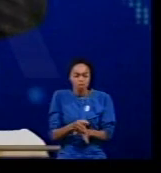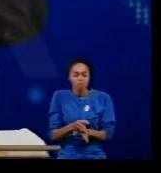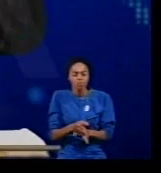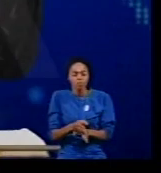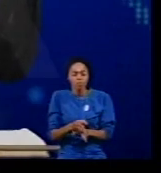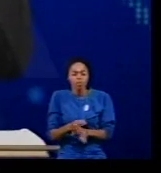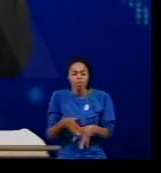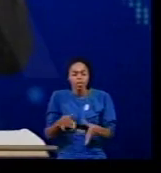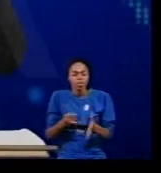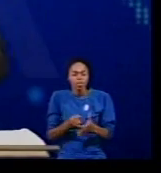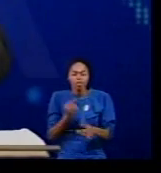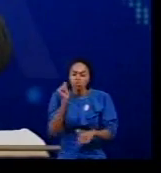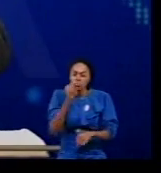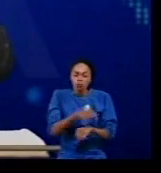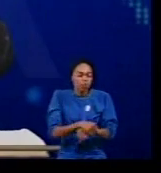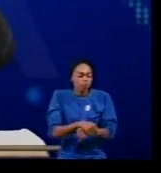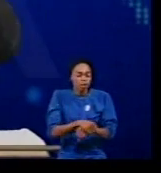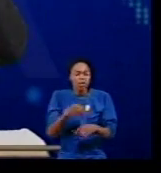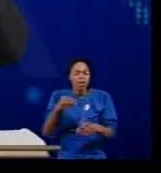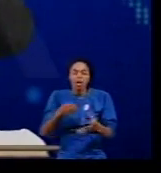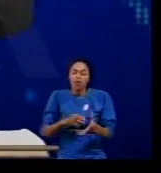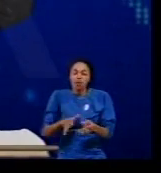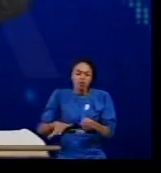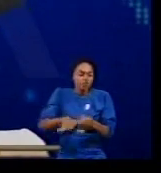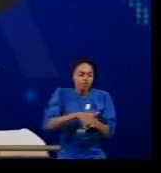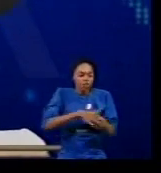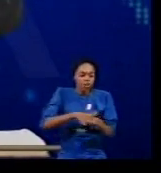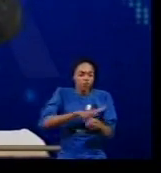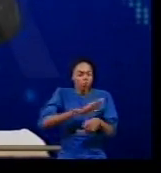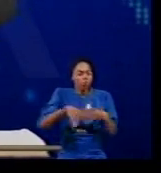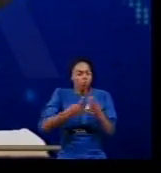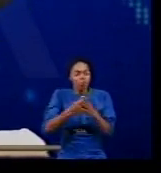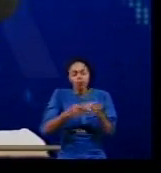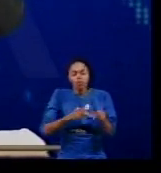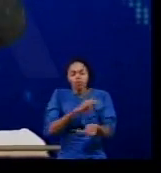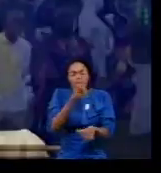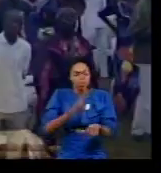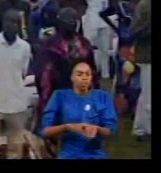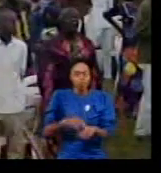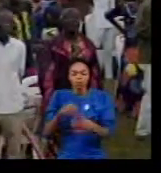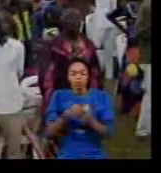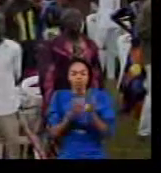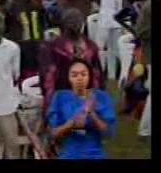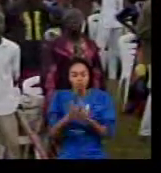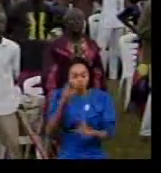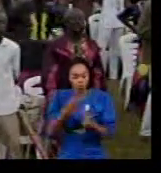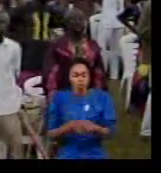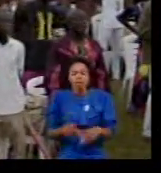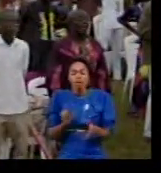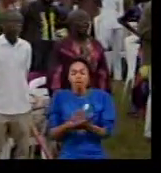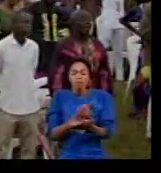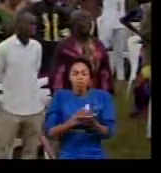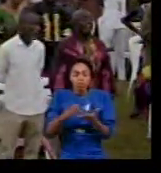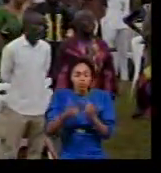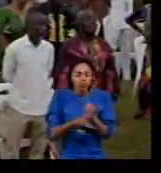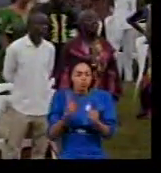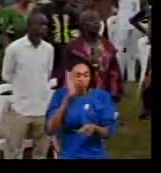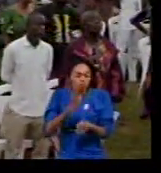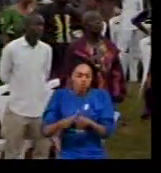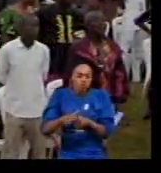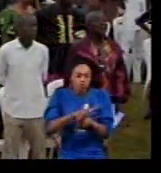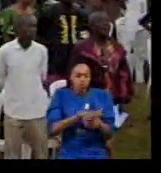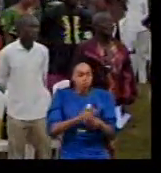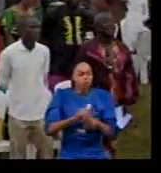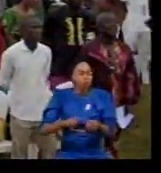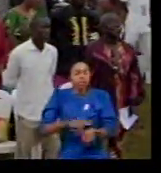seeing the angel is that I'm going to die. I've seen an angel. I've seen the heavenly representative of the Lord himself. You see, there are